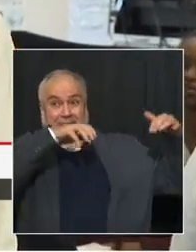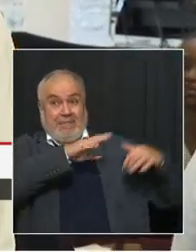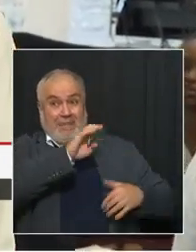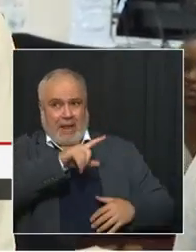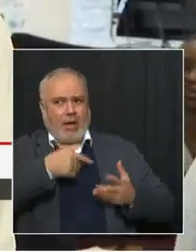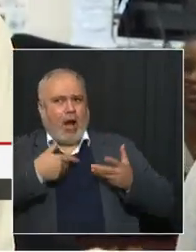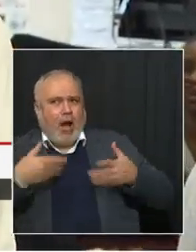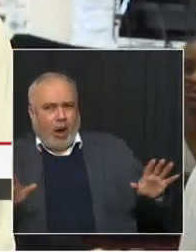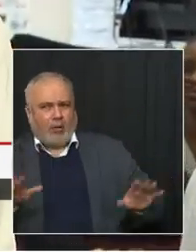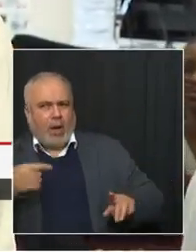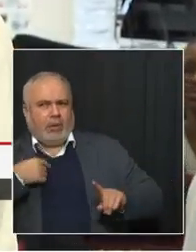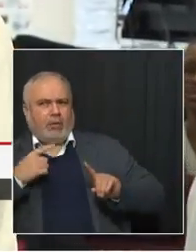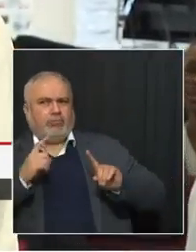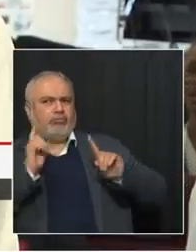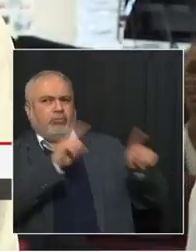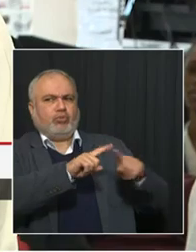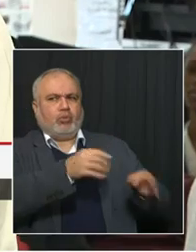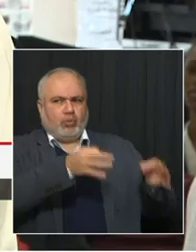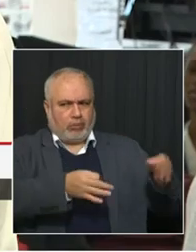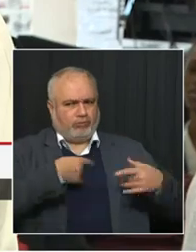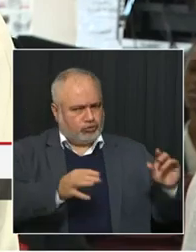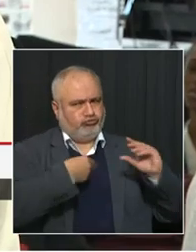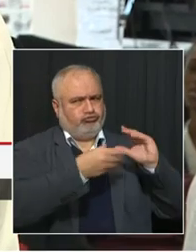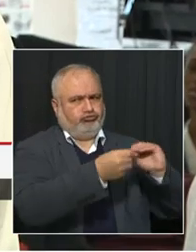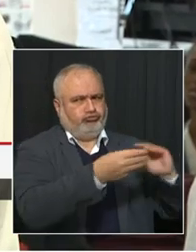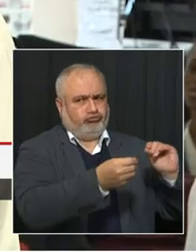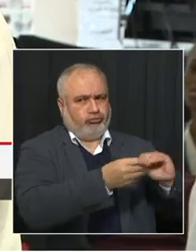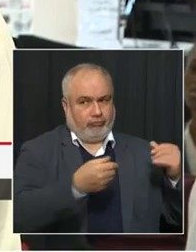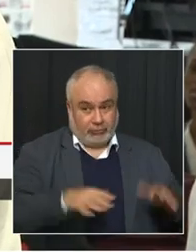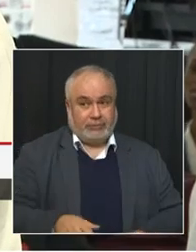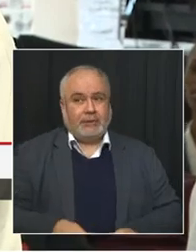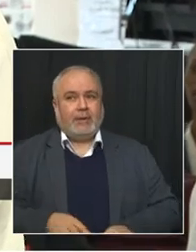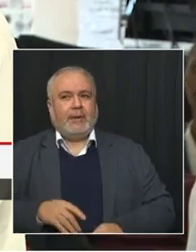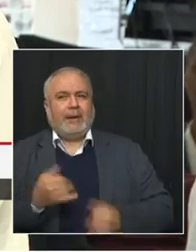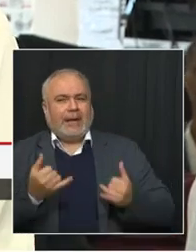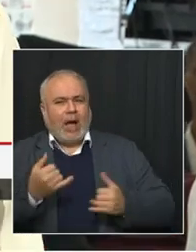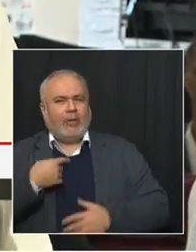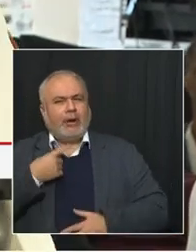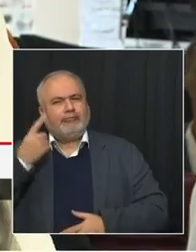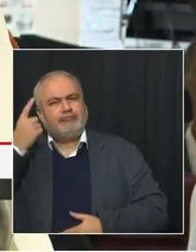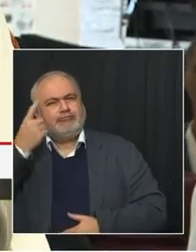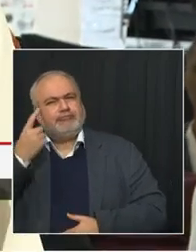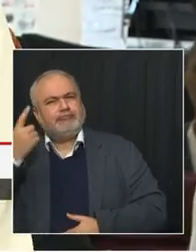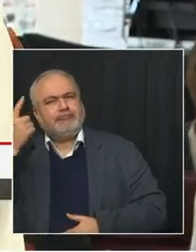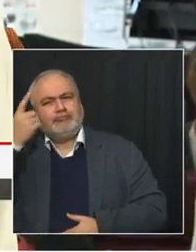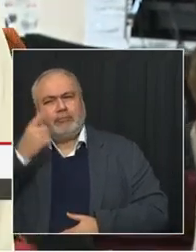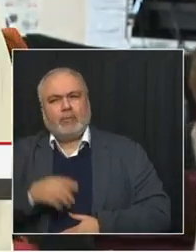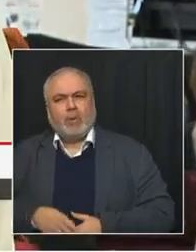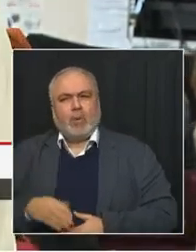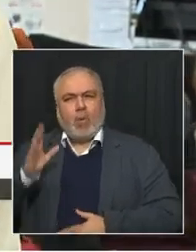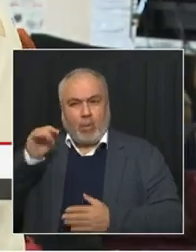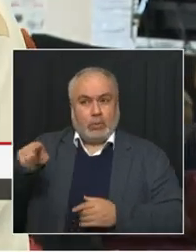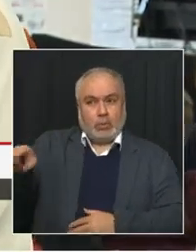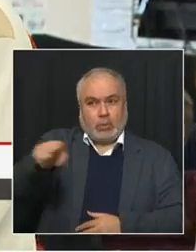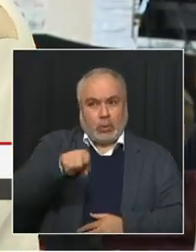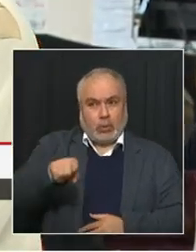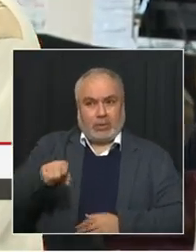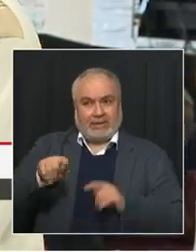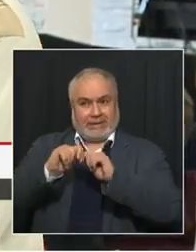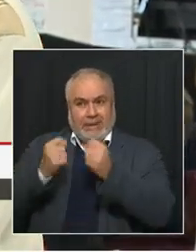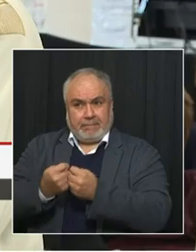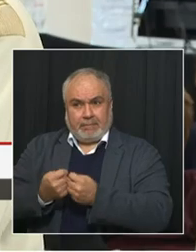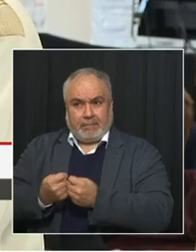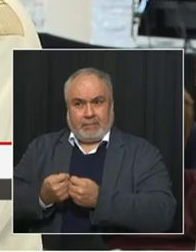the work that's going to be involved in that, I would hope that the mayor and her team concentrates